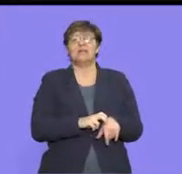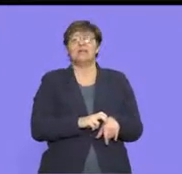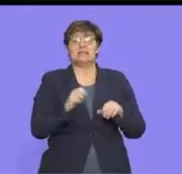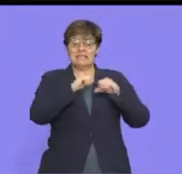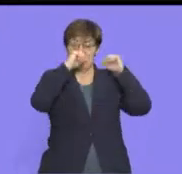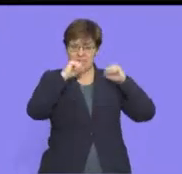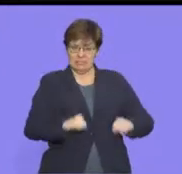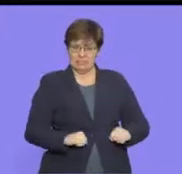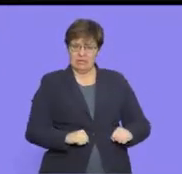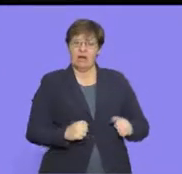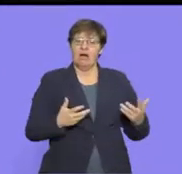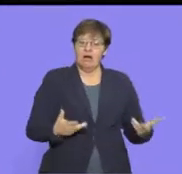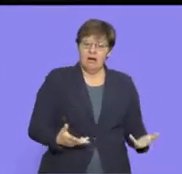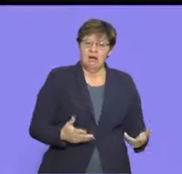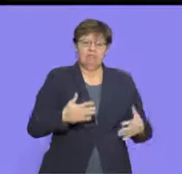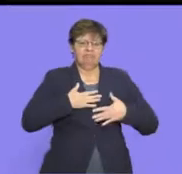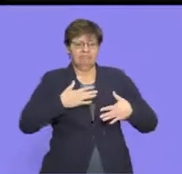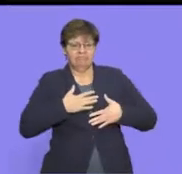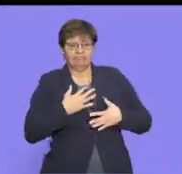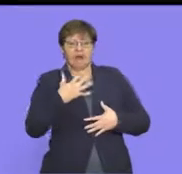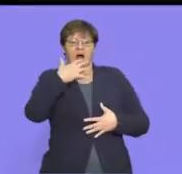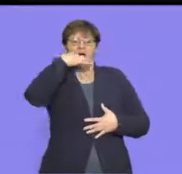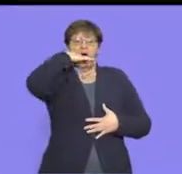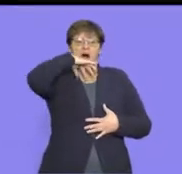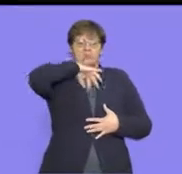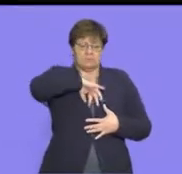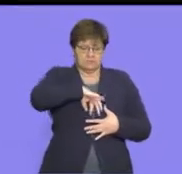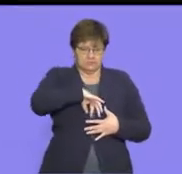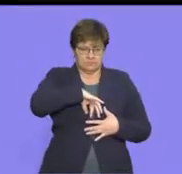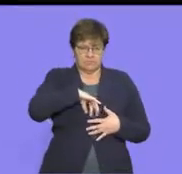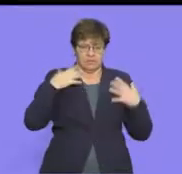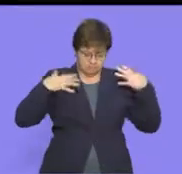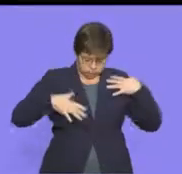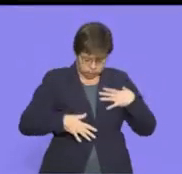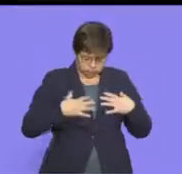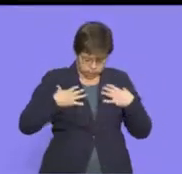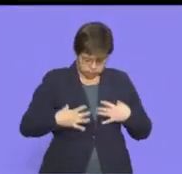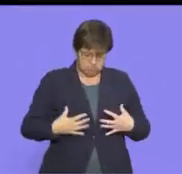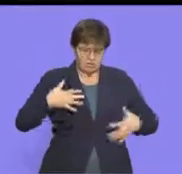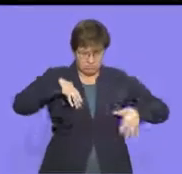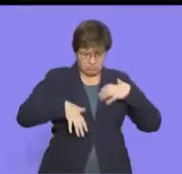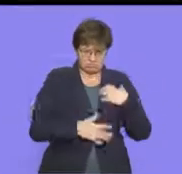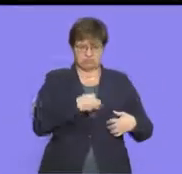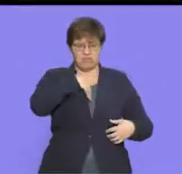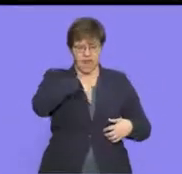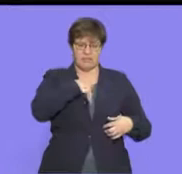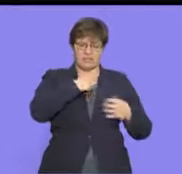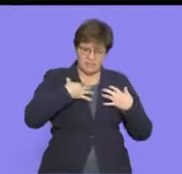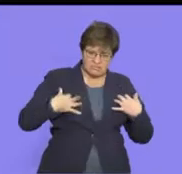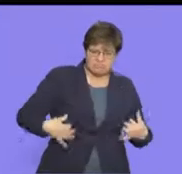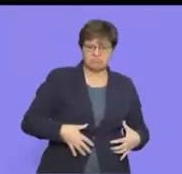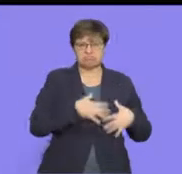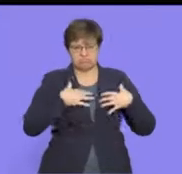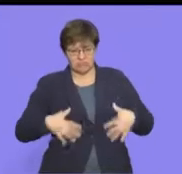a serious system that's going to get the oxygen into my body and around it. So that's what we're